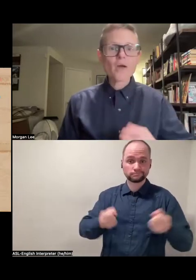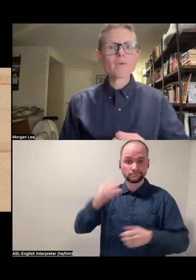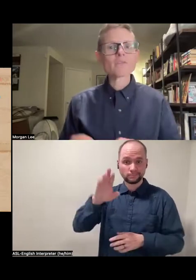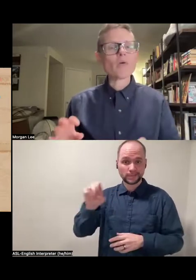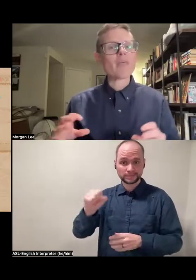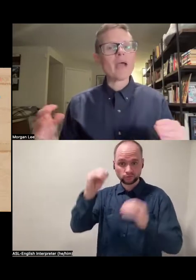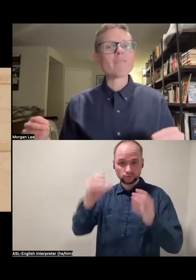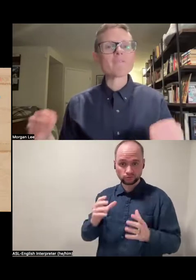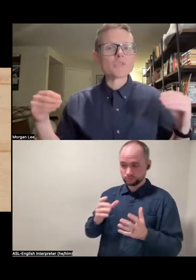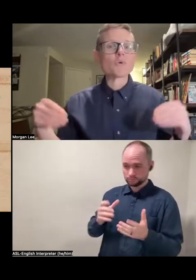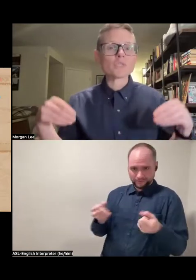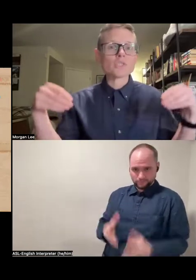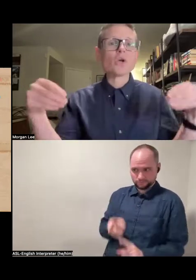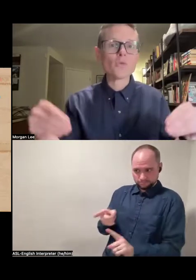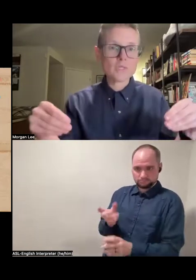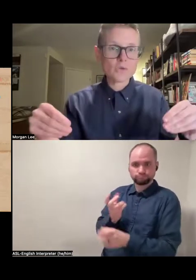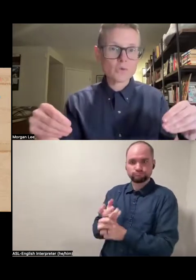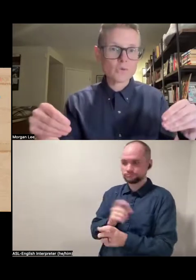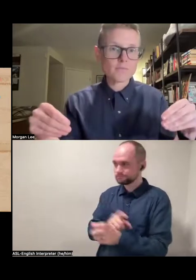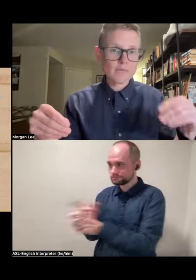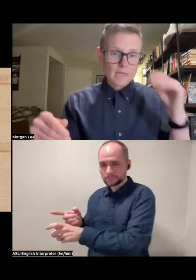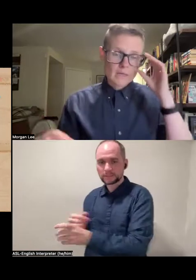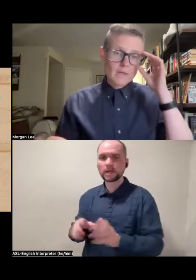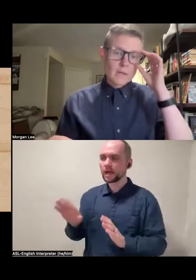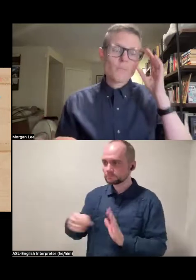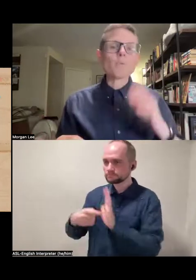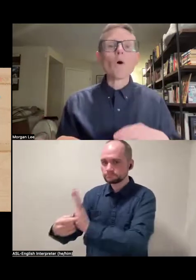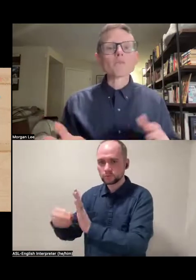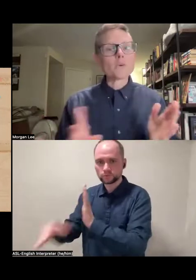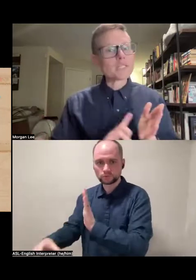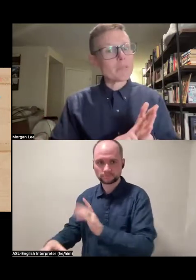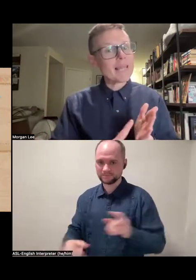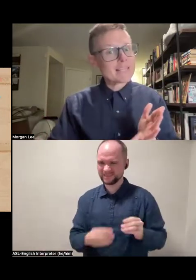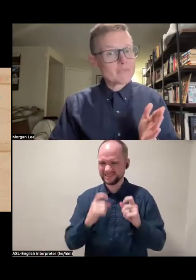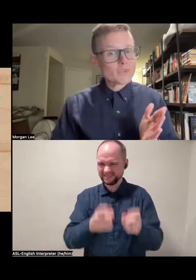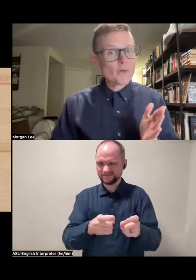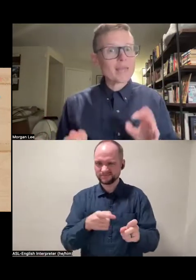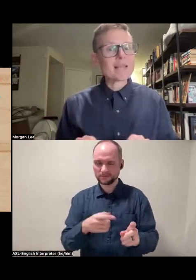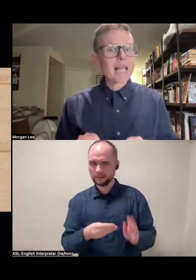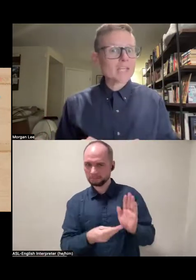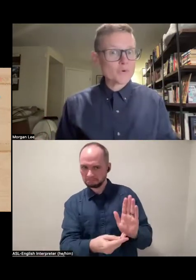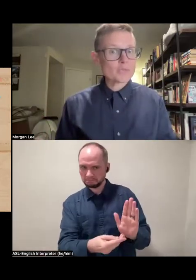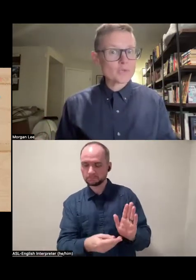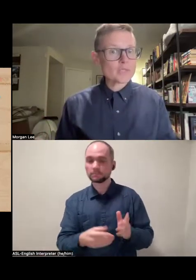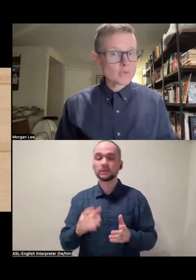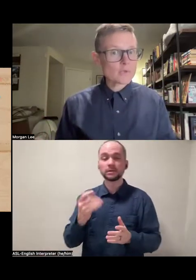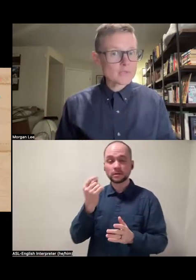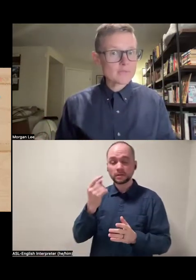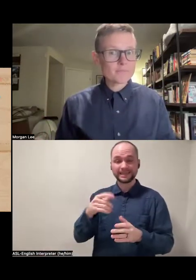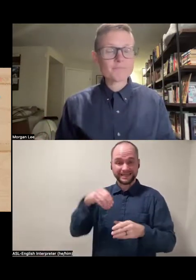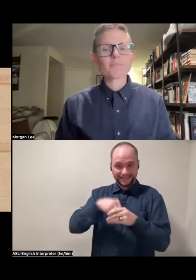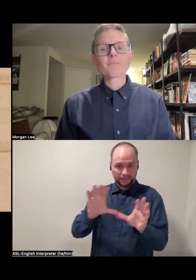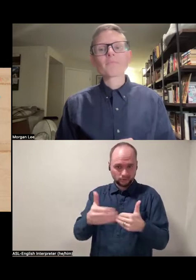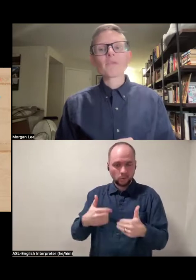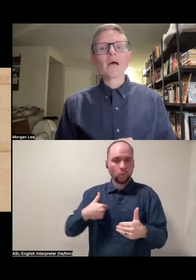bus driver so that they have a visual to show the student. We will also explain this visual in the classroom to the